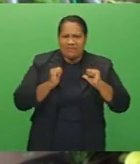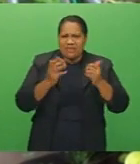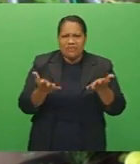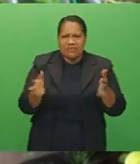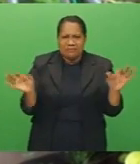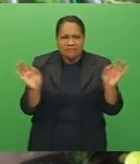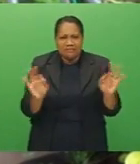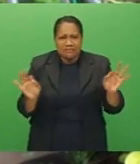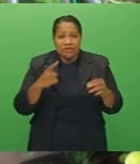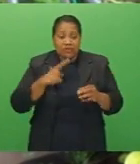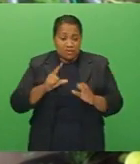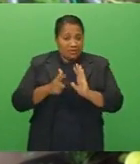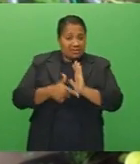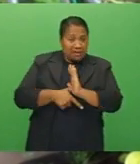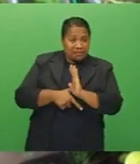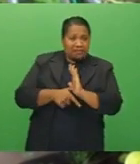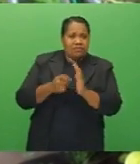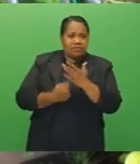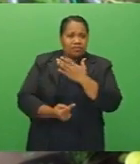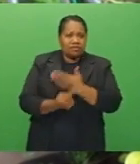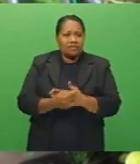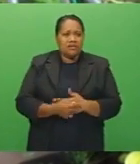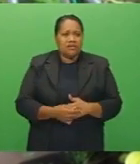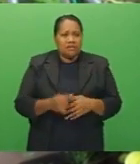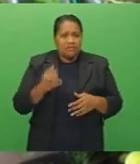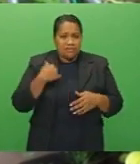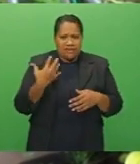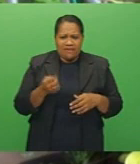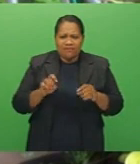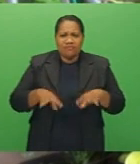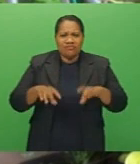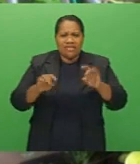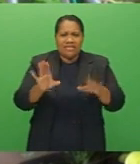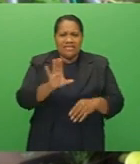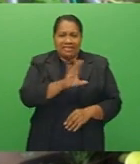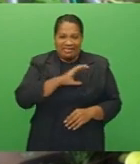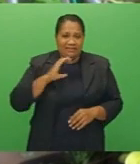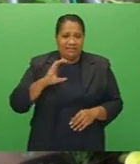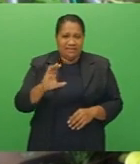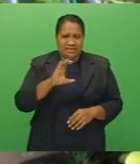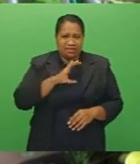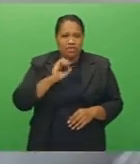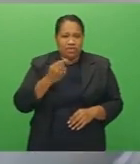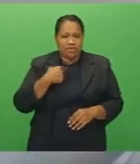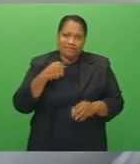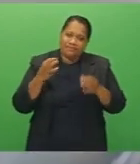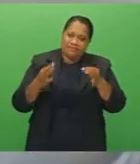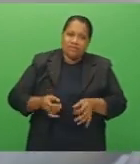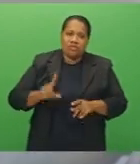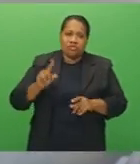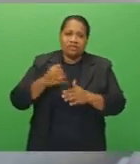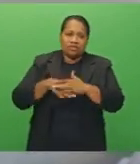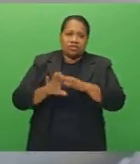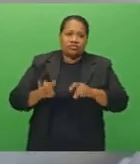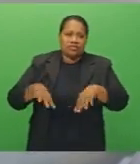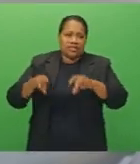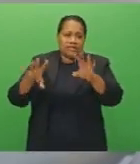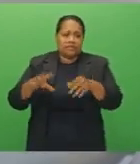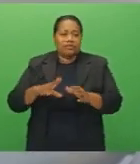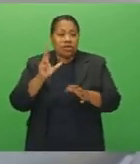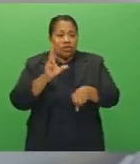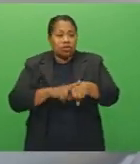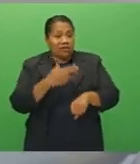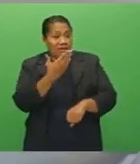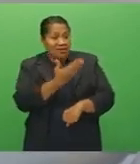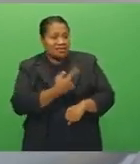I had Australian citizen by then, so I decided to do it in Australia. Dr. Mangubai says she finished